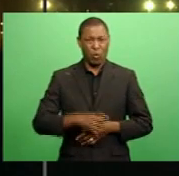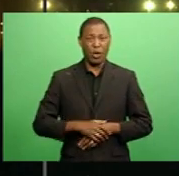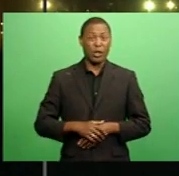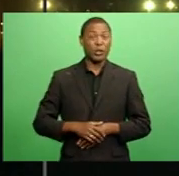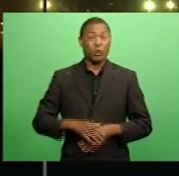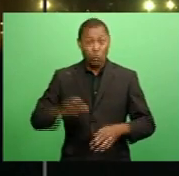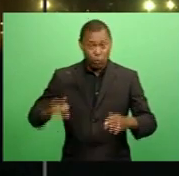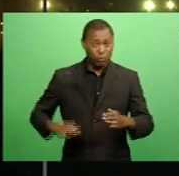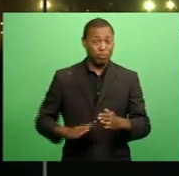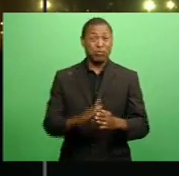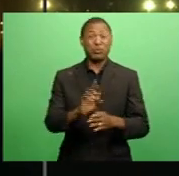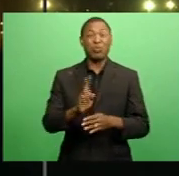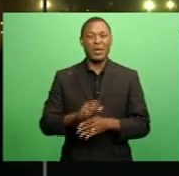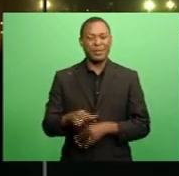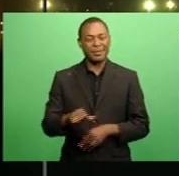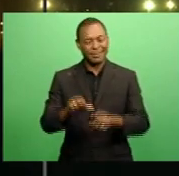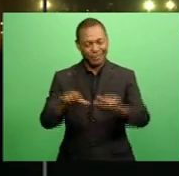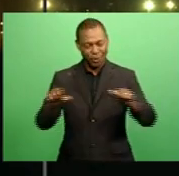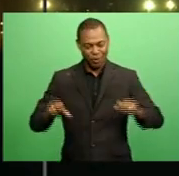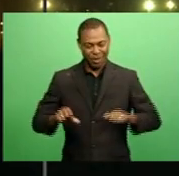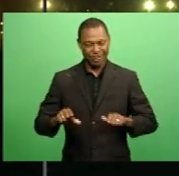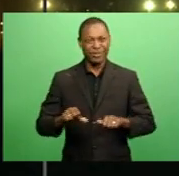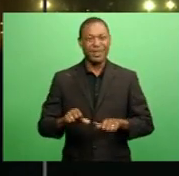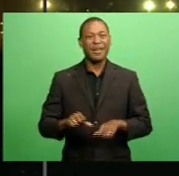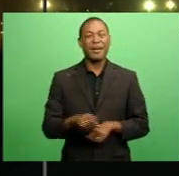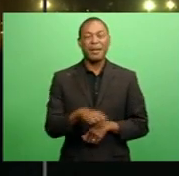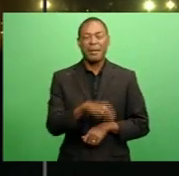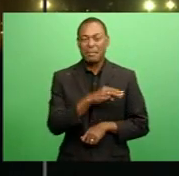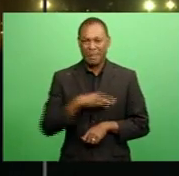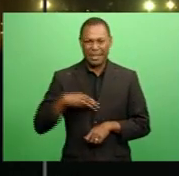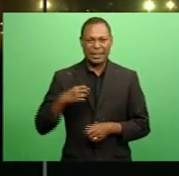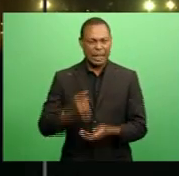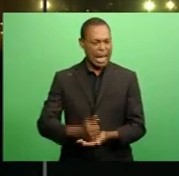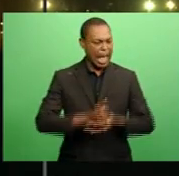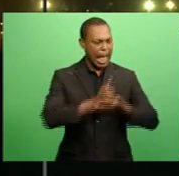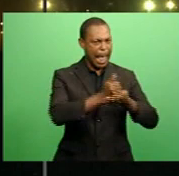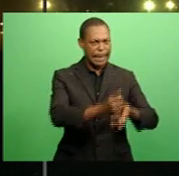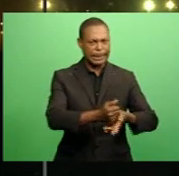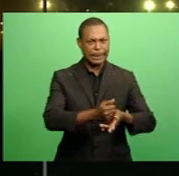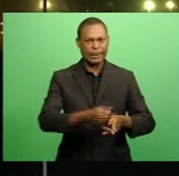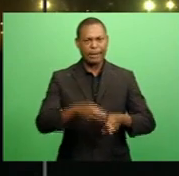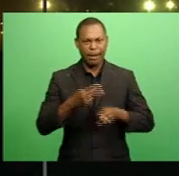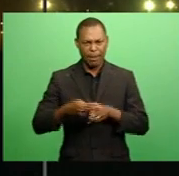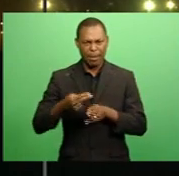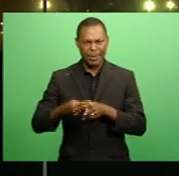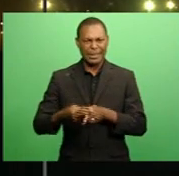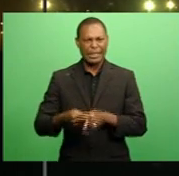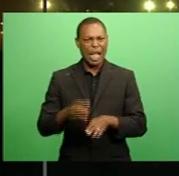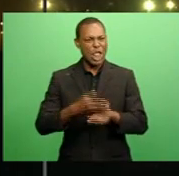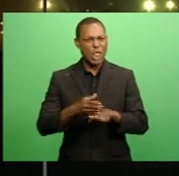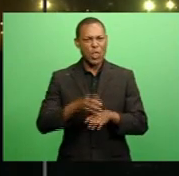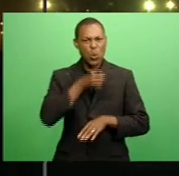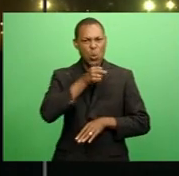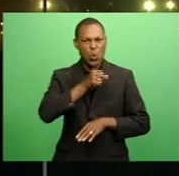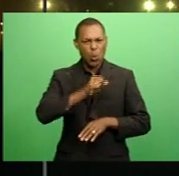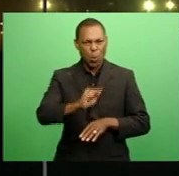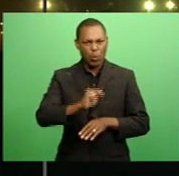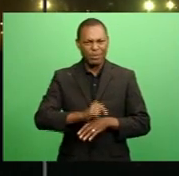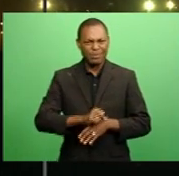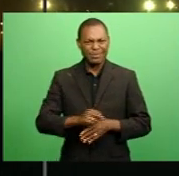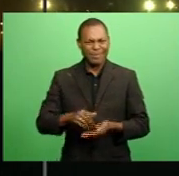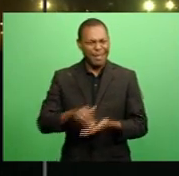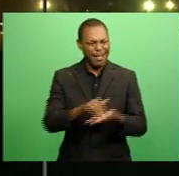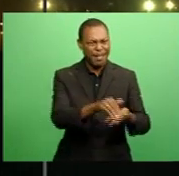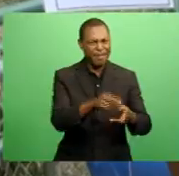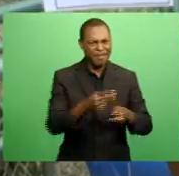bill, Agriculture Minister Dr. Mahendra Reddy says they will assist farmers acquire new goat breeding materials. Sanya Nimboila